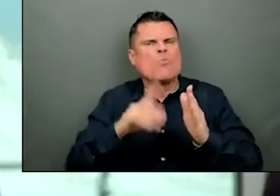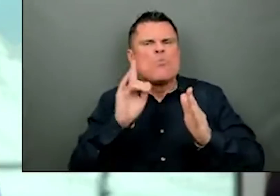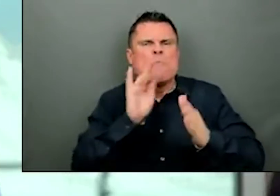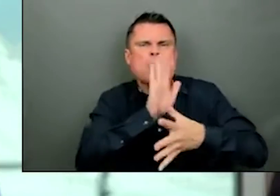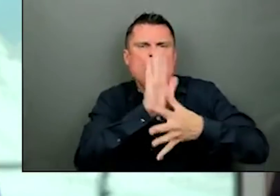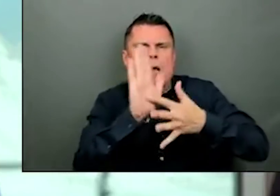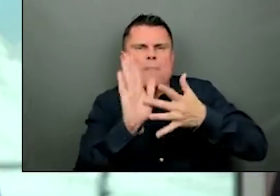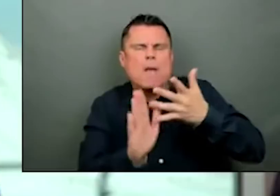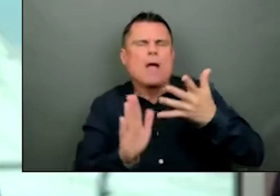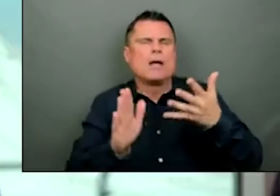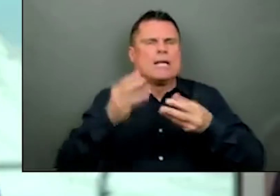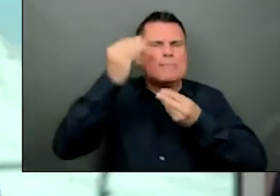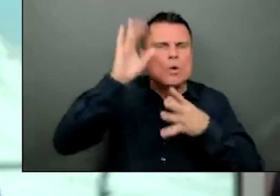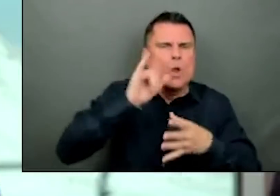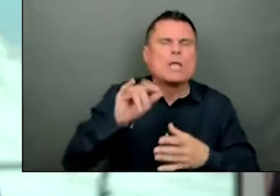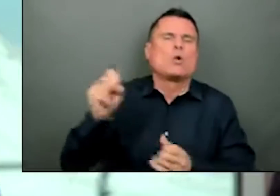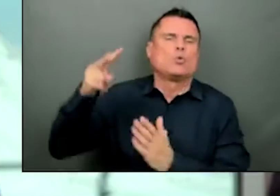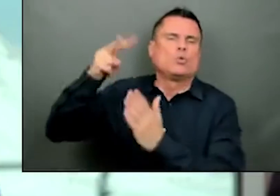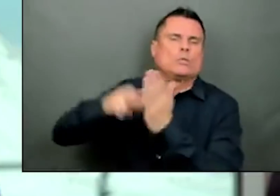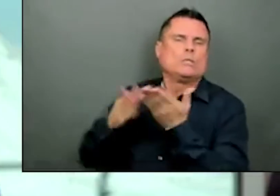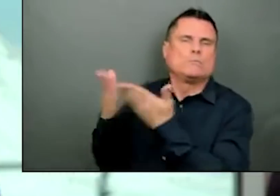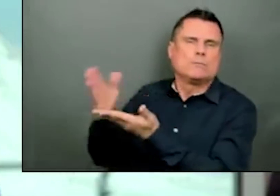regularly.